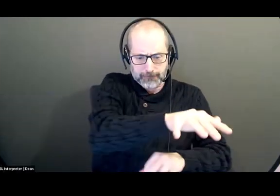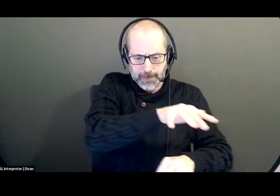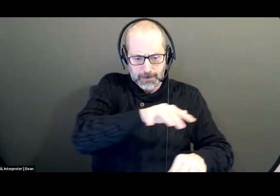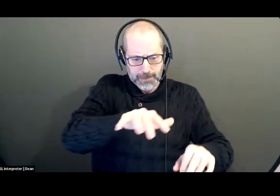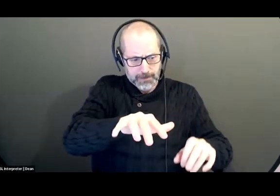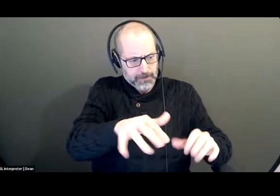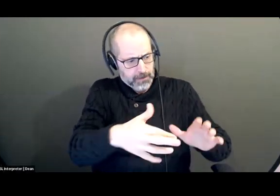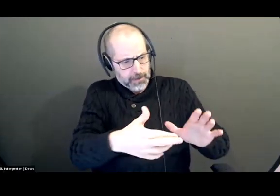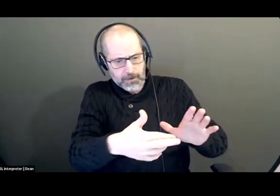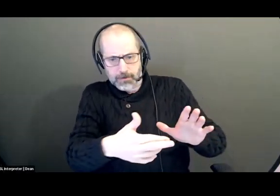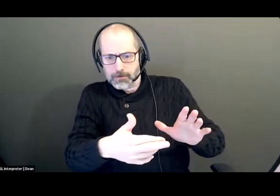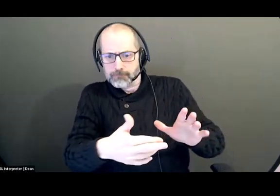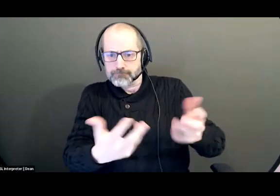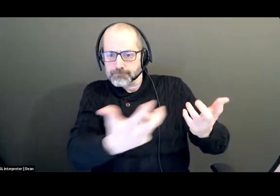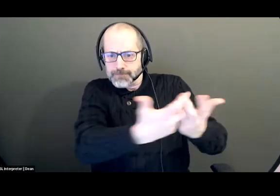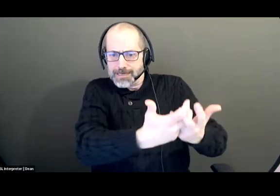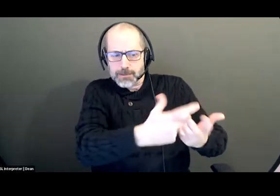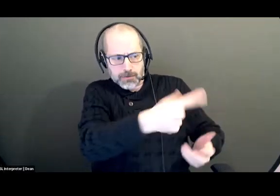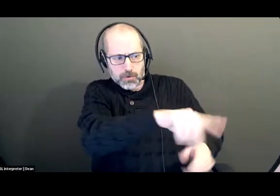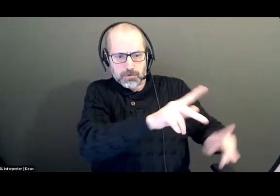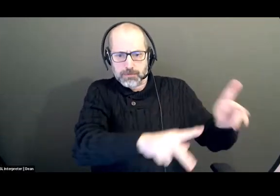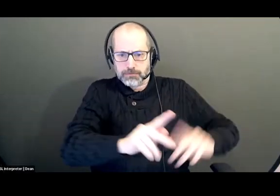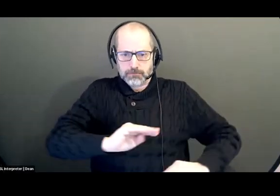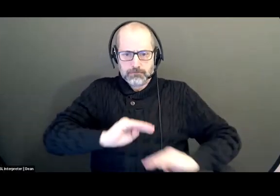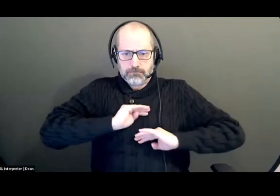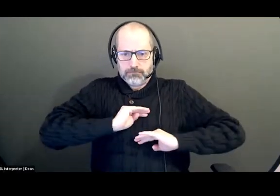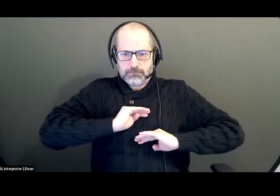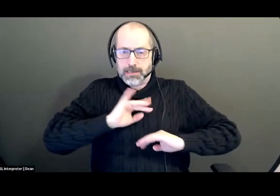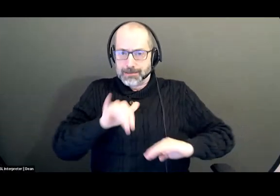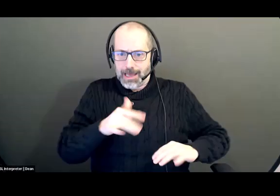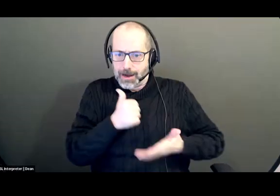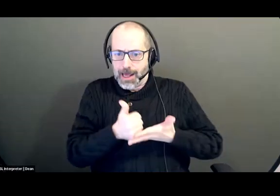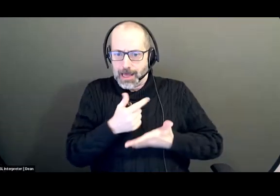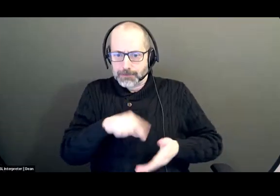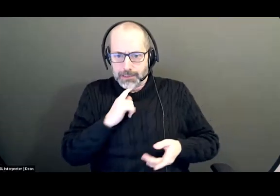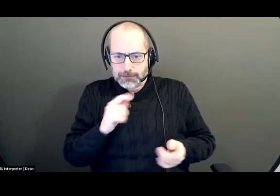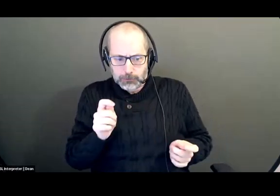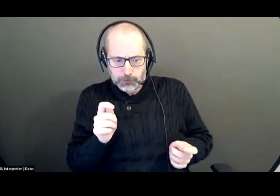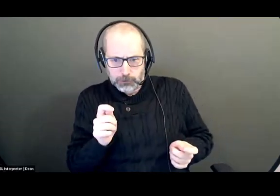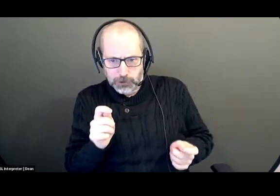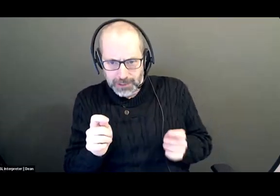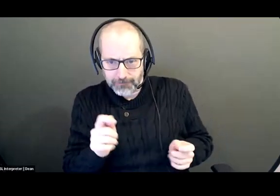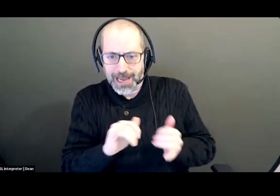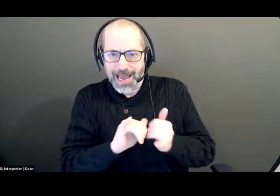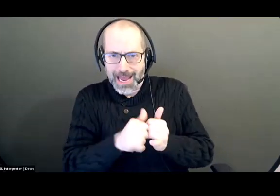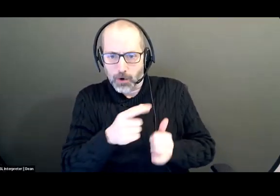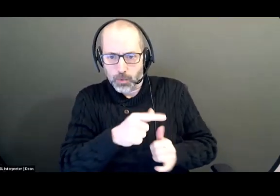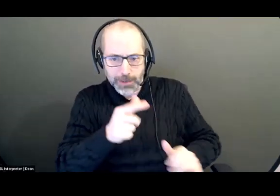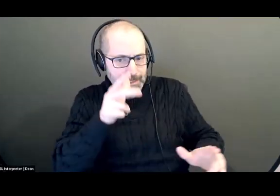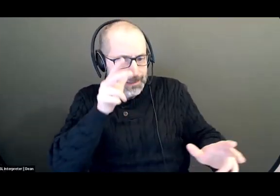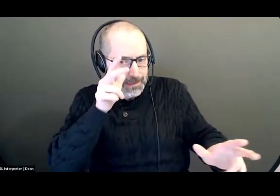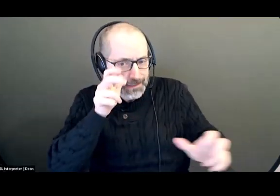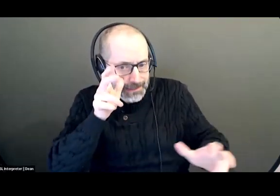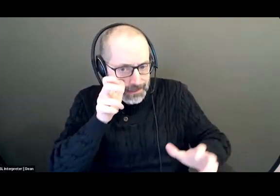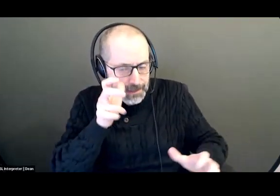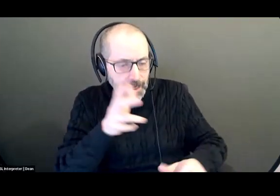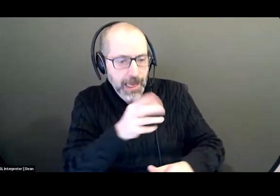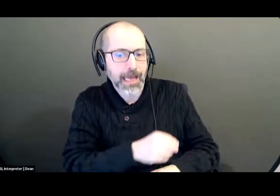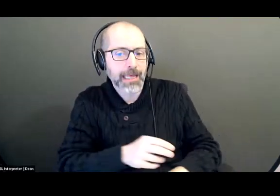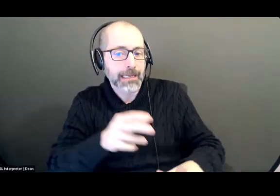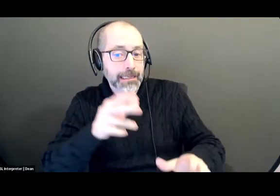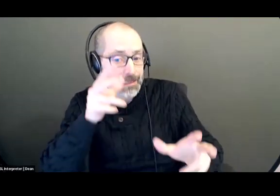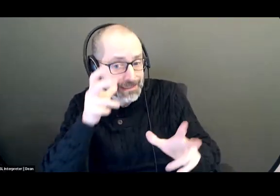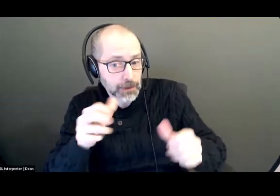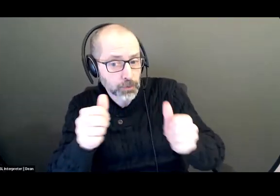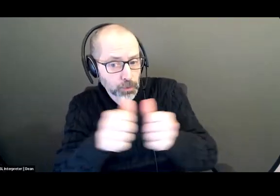making assumptions, and ensuring that care environments reflect the communities that we serve, helped us to shift